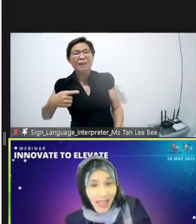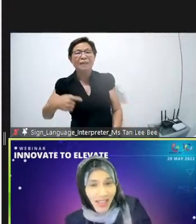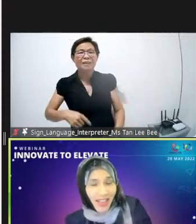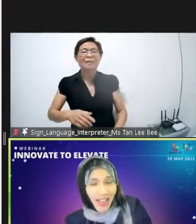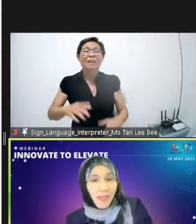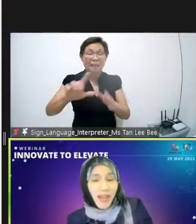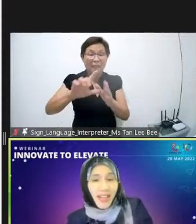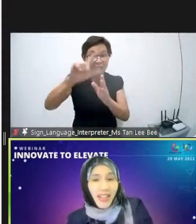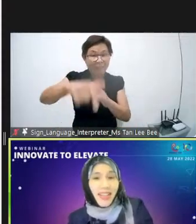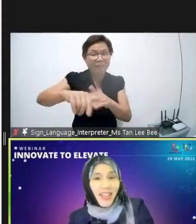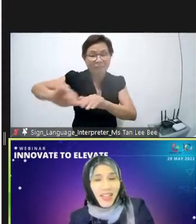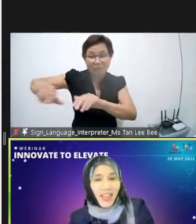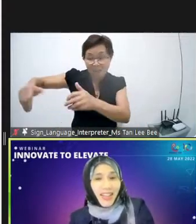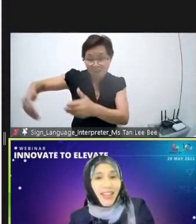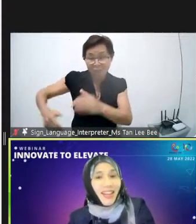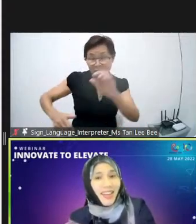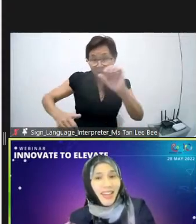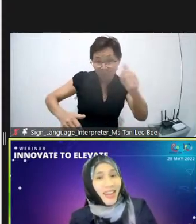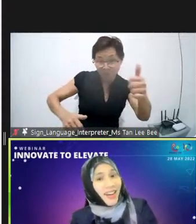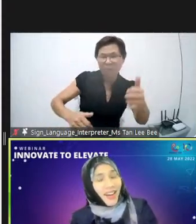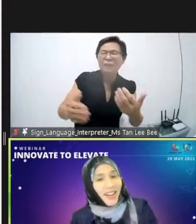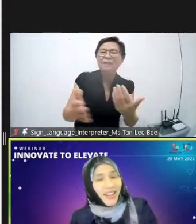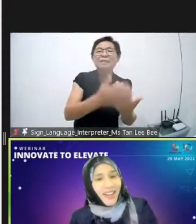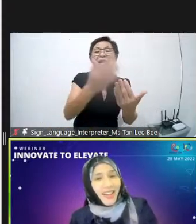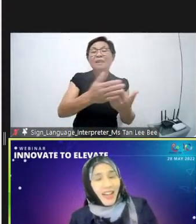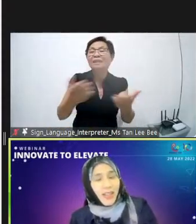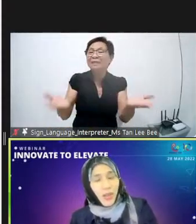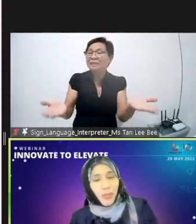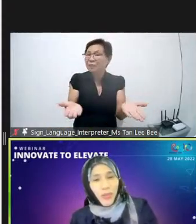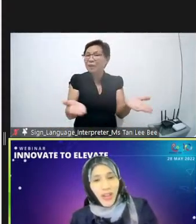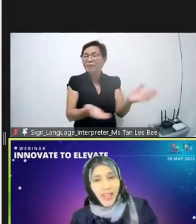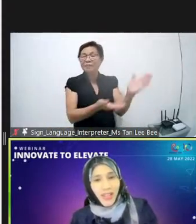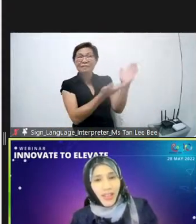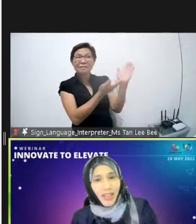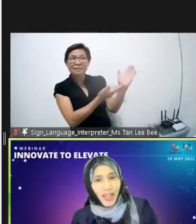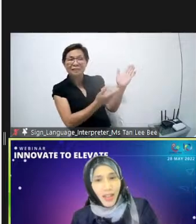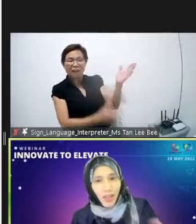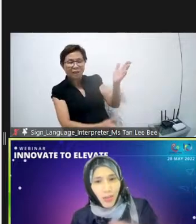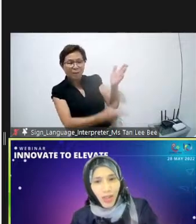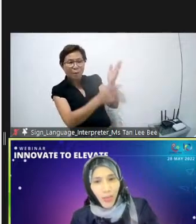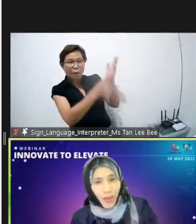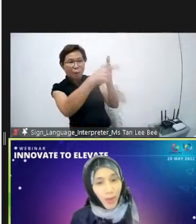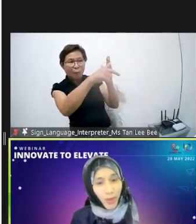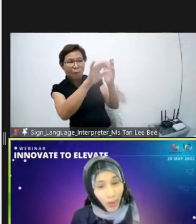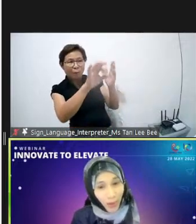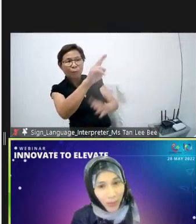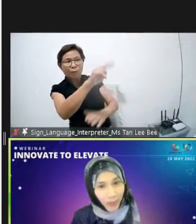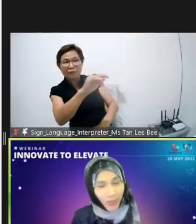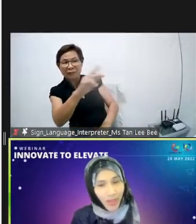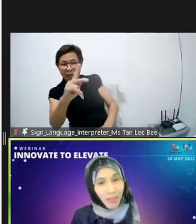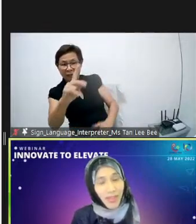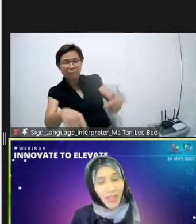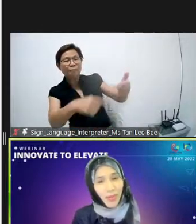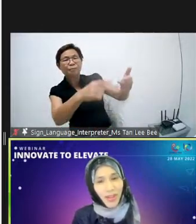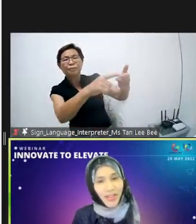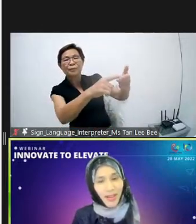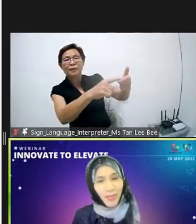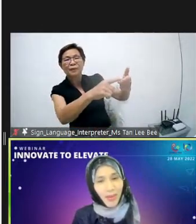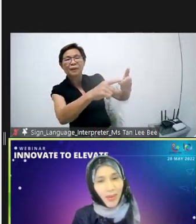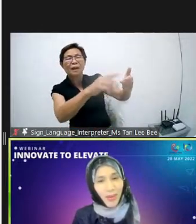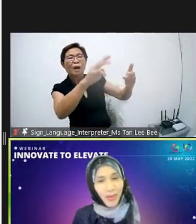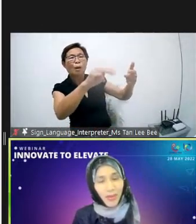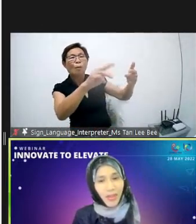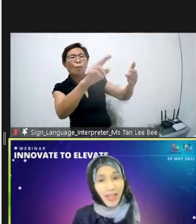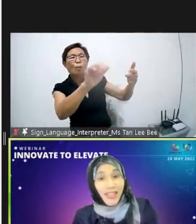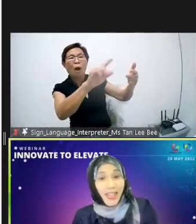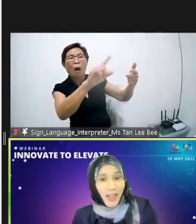introduce later. But in a nutshell, here they are. Associate Professor Dr. Nik Hishamuddin Muhammad Noor, Mr. Muazzam,